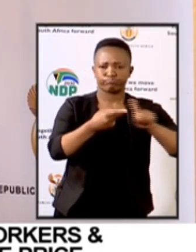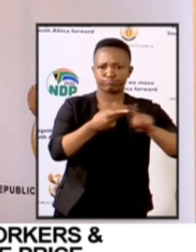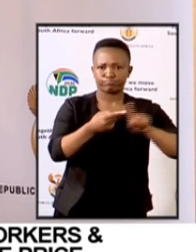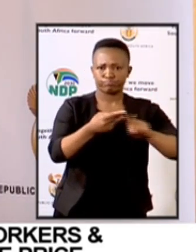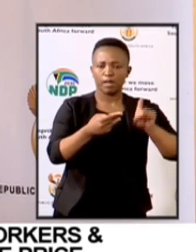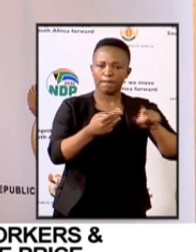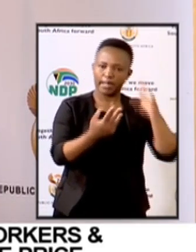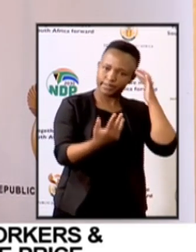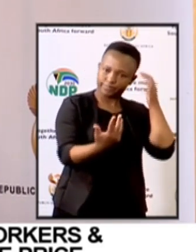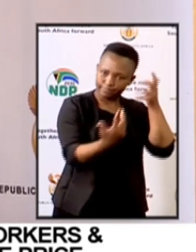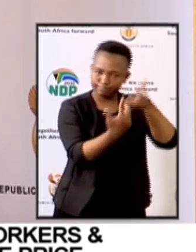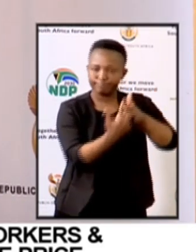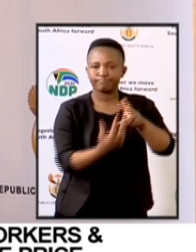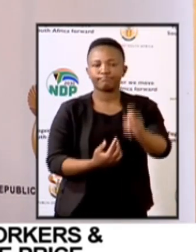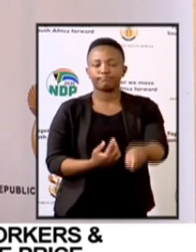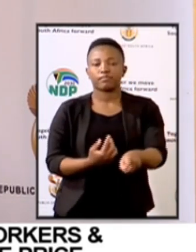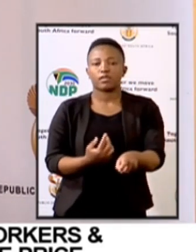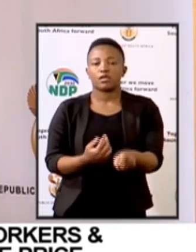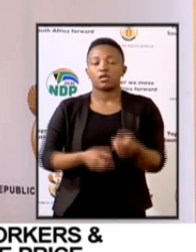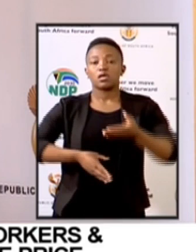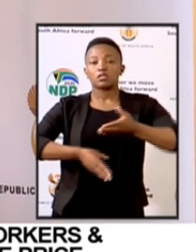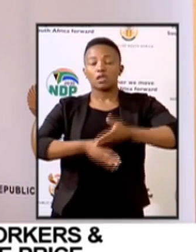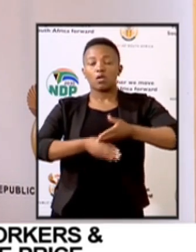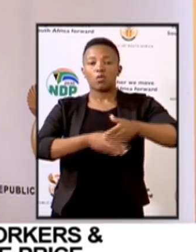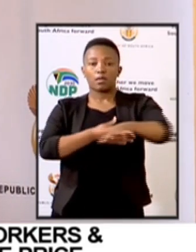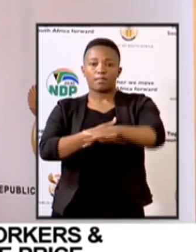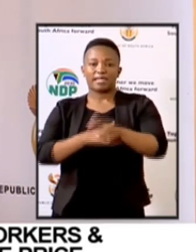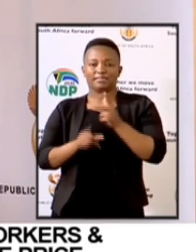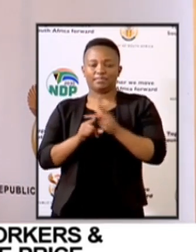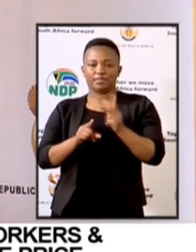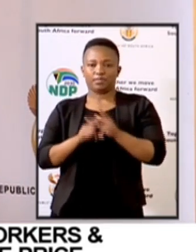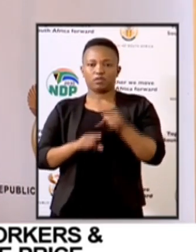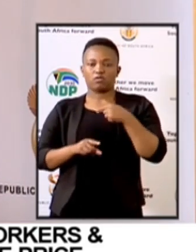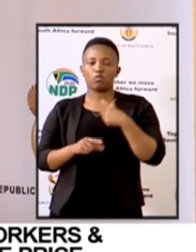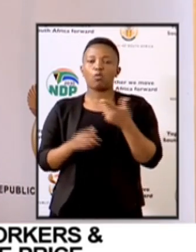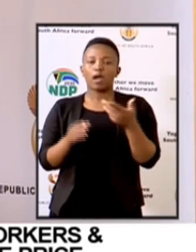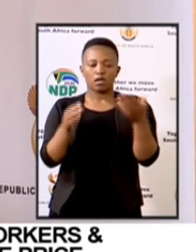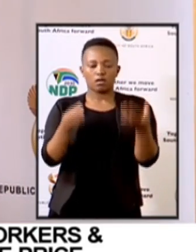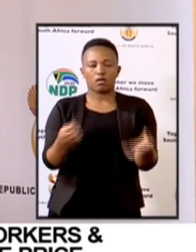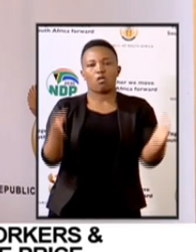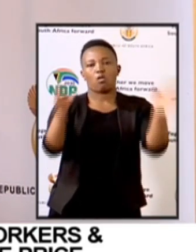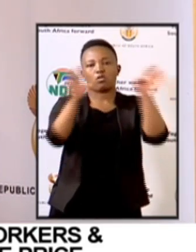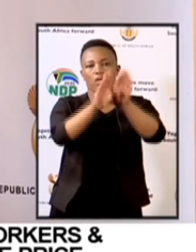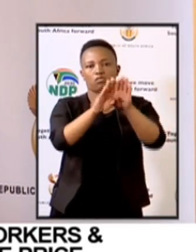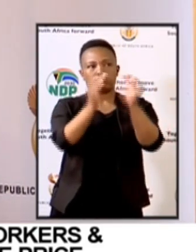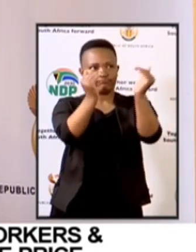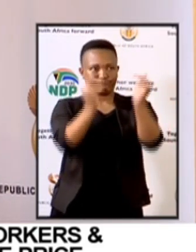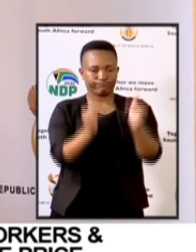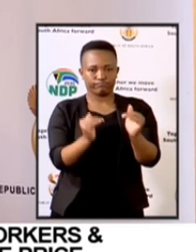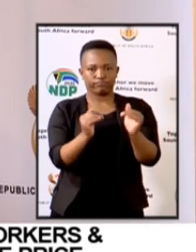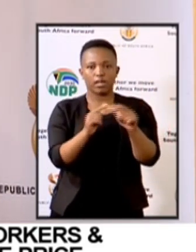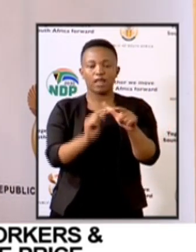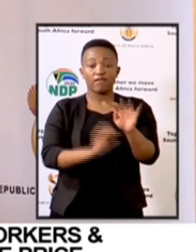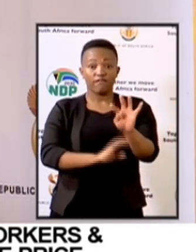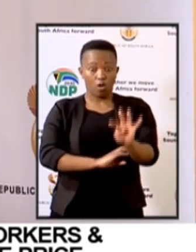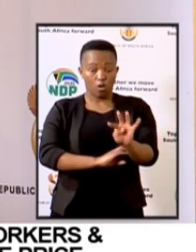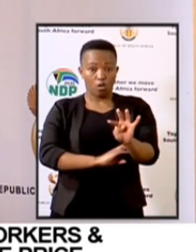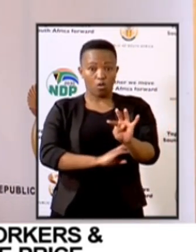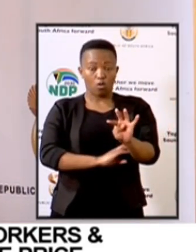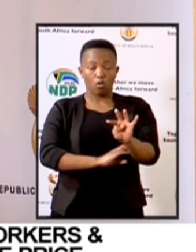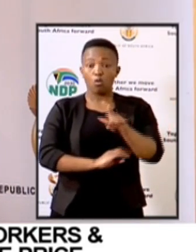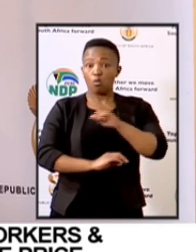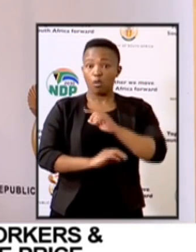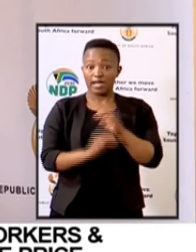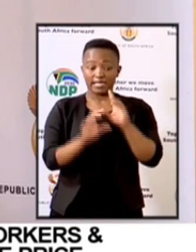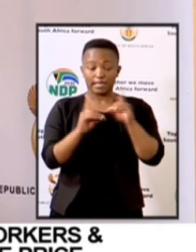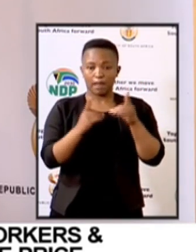On workplace preparation in response to the easing of the lockdown incrementally, as departments prepare for